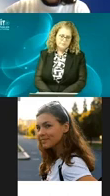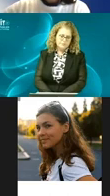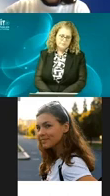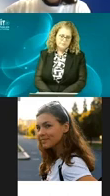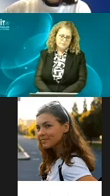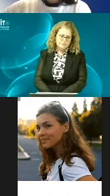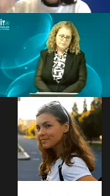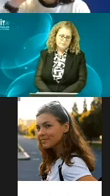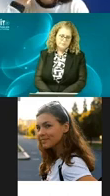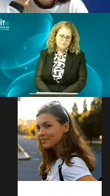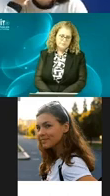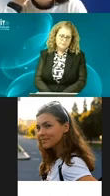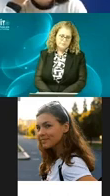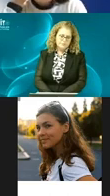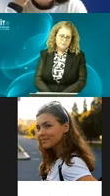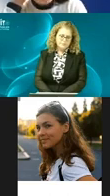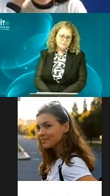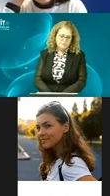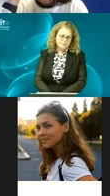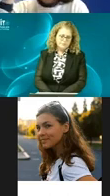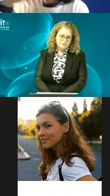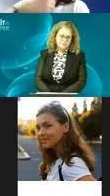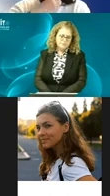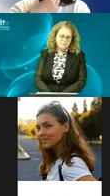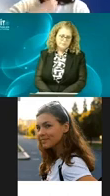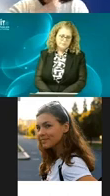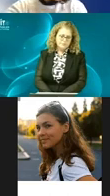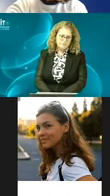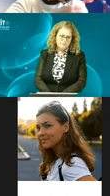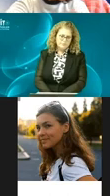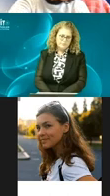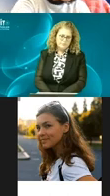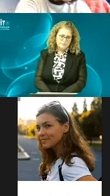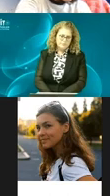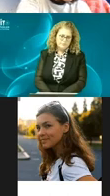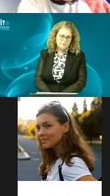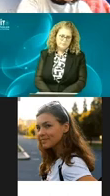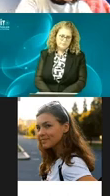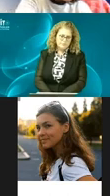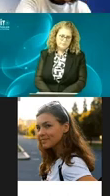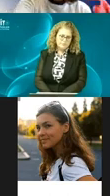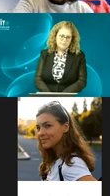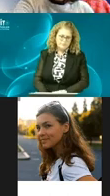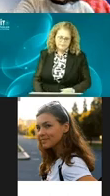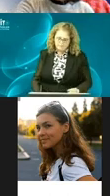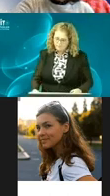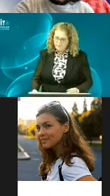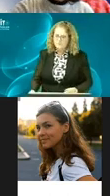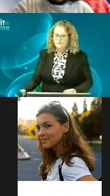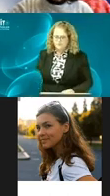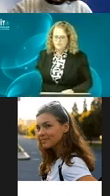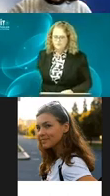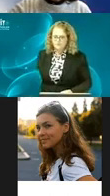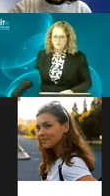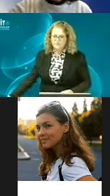between 1599 and 1601. Was it based on a real person? Scholars